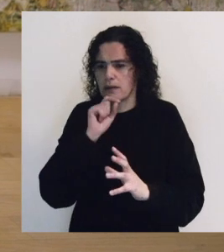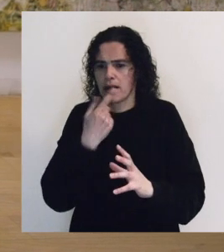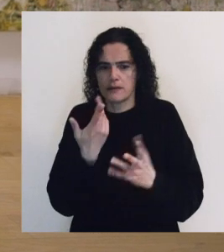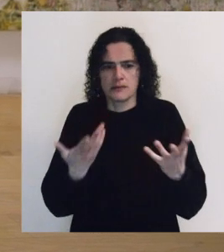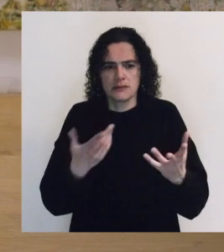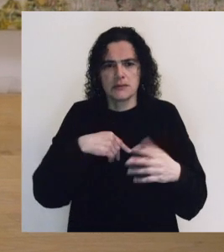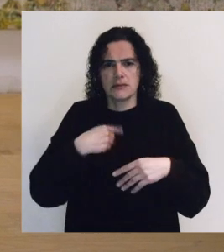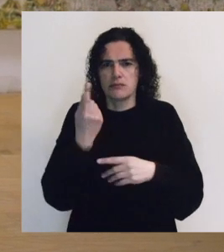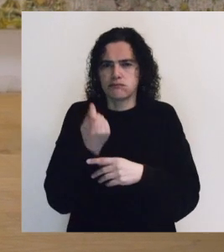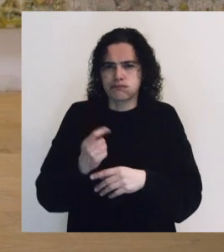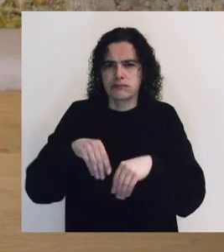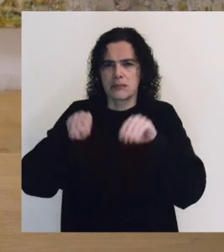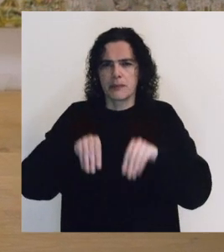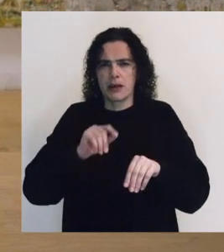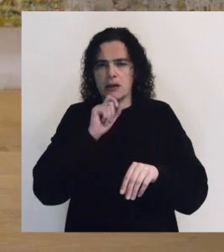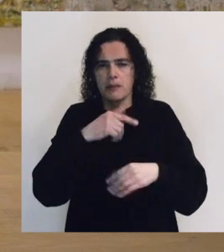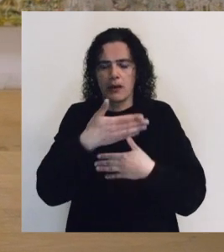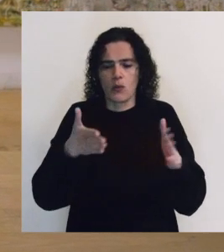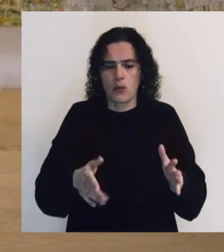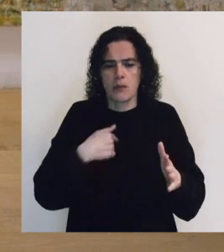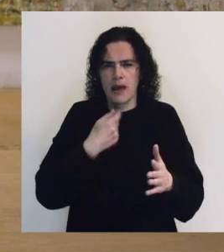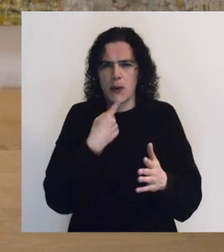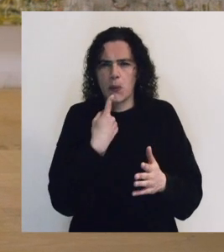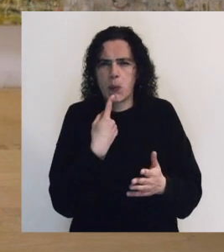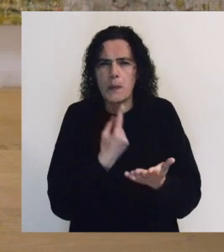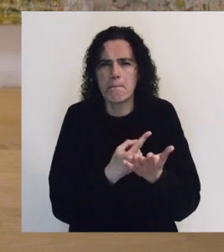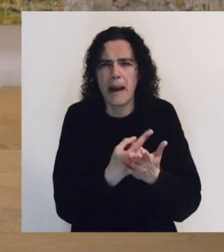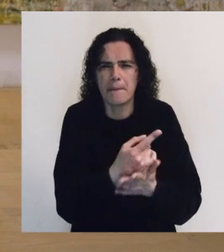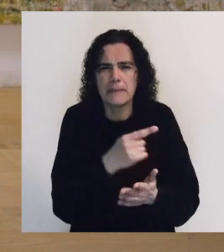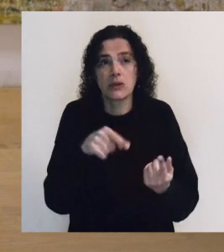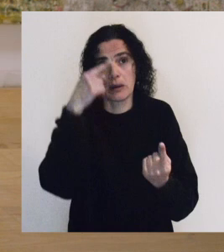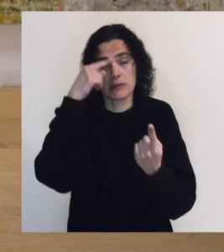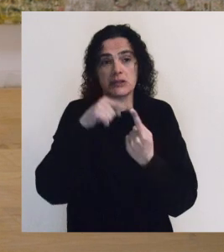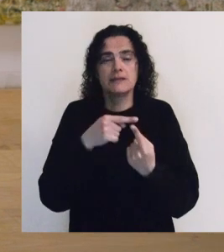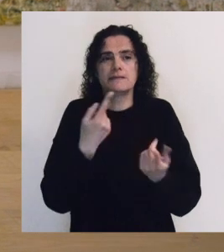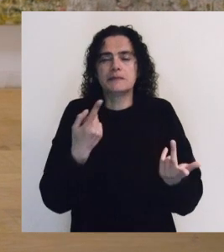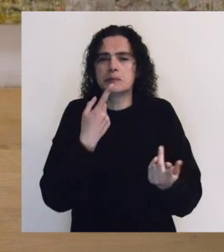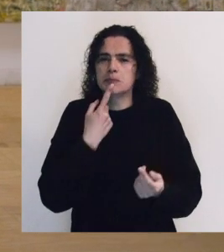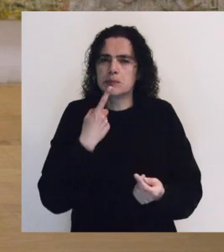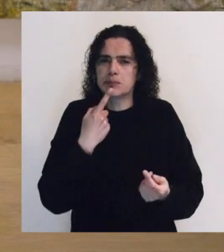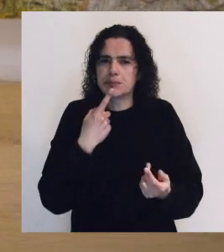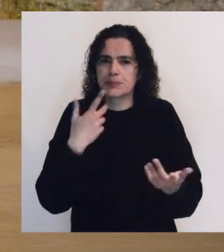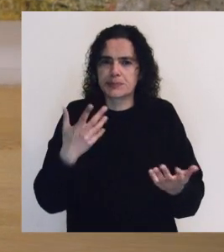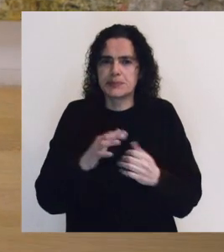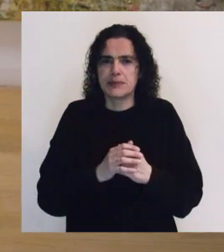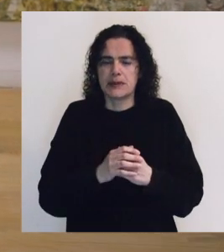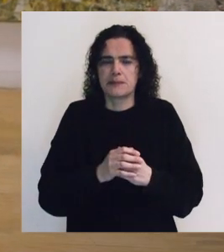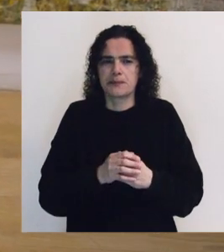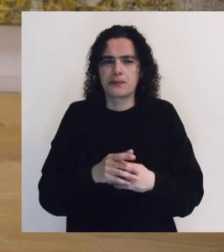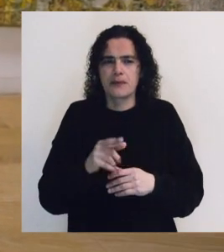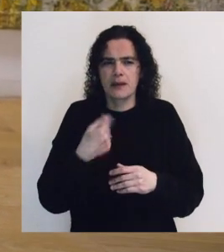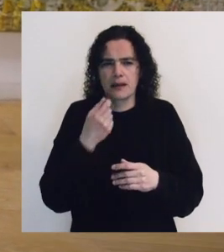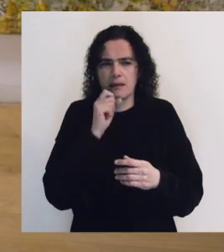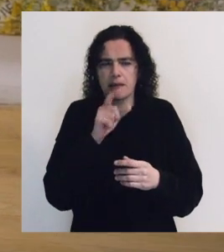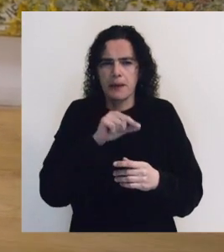this desire through tapestry and room full of maps to understand and to a